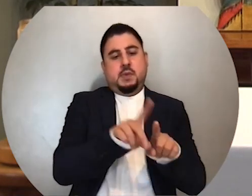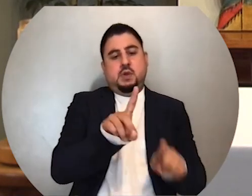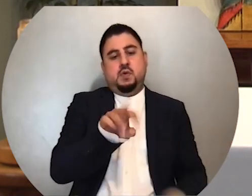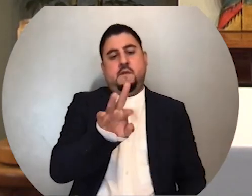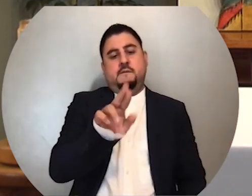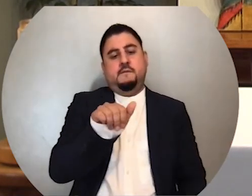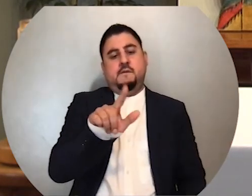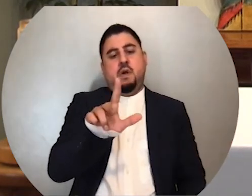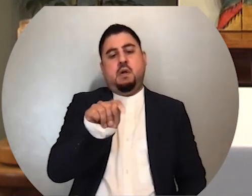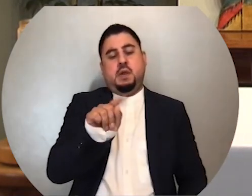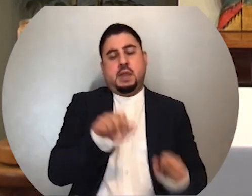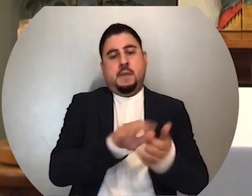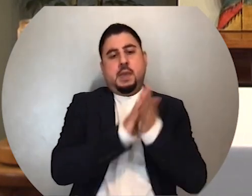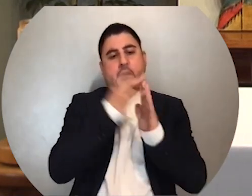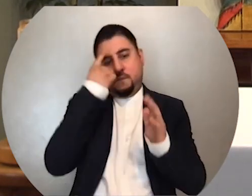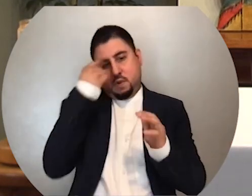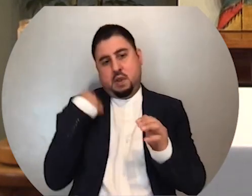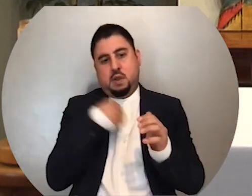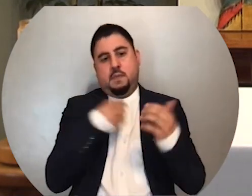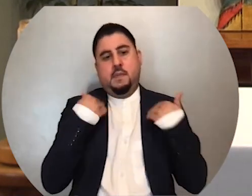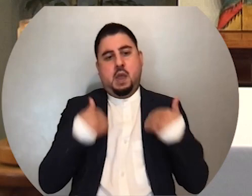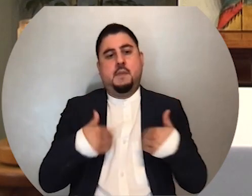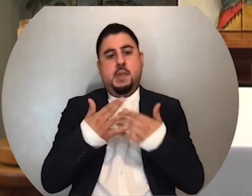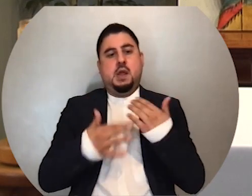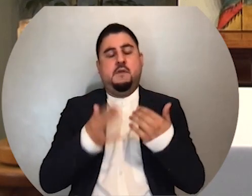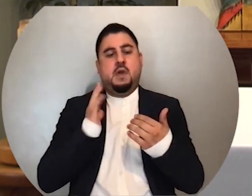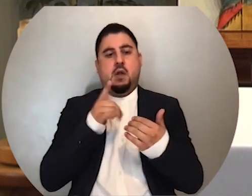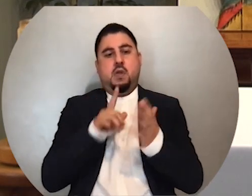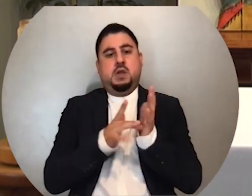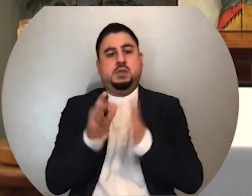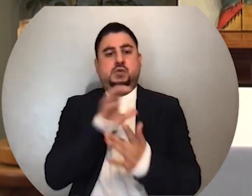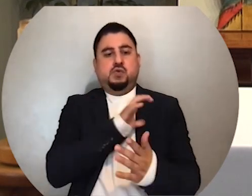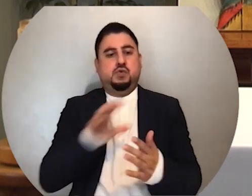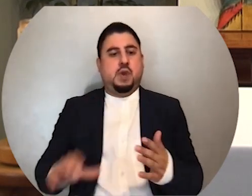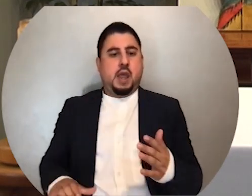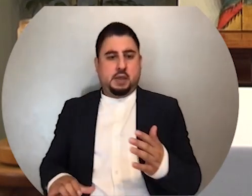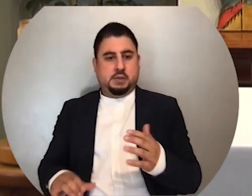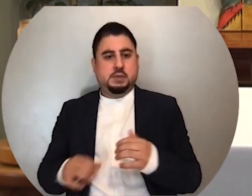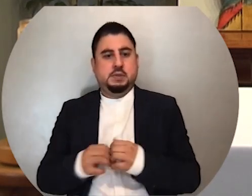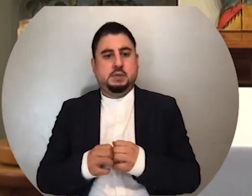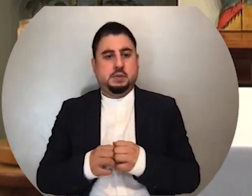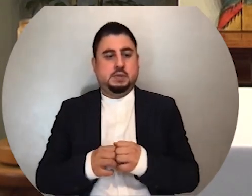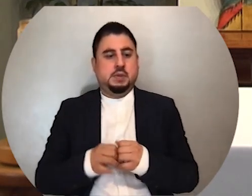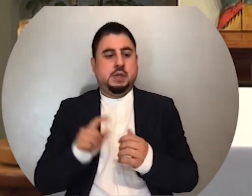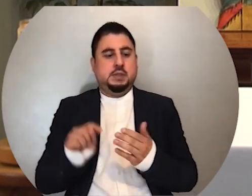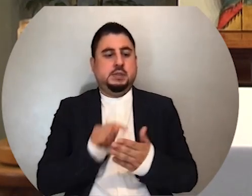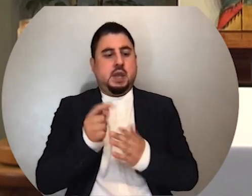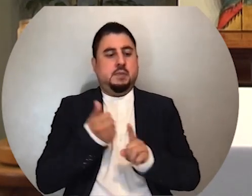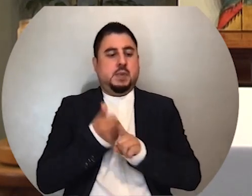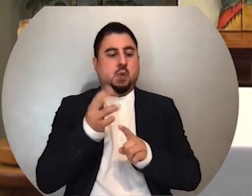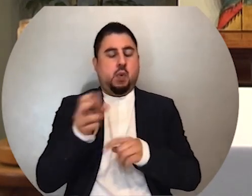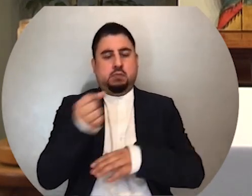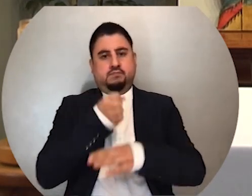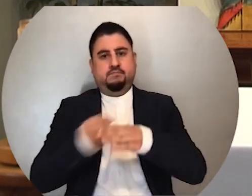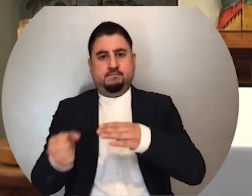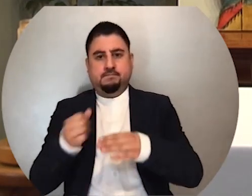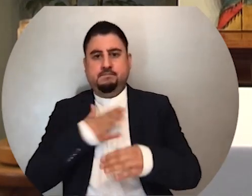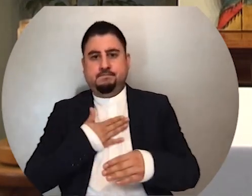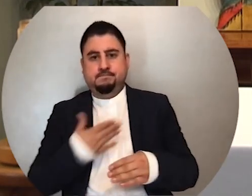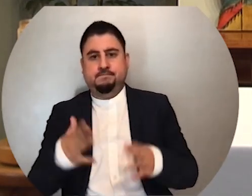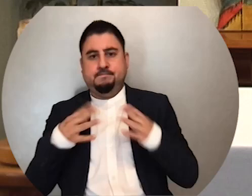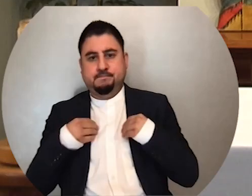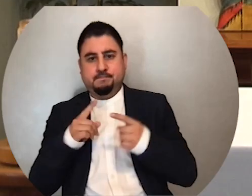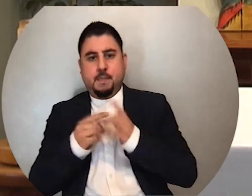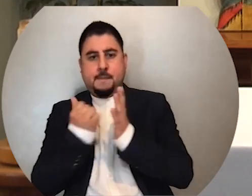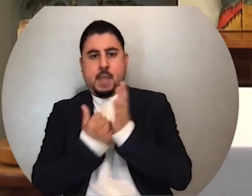dewfall, so that they may become for us the body and blood of our Lord Jesus Christ. At the time he was betrayed and entered willingly